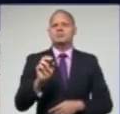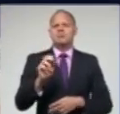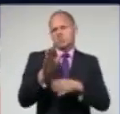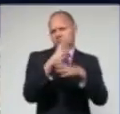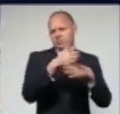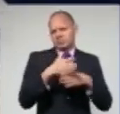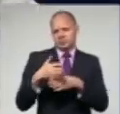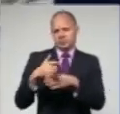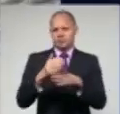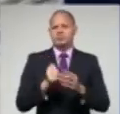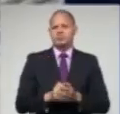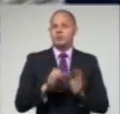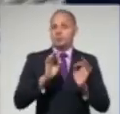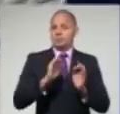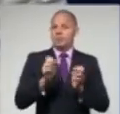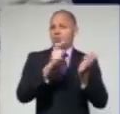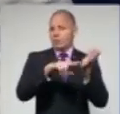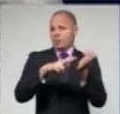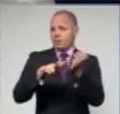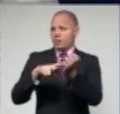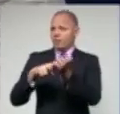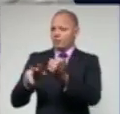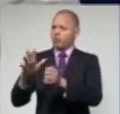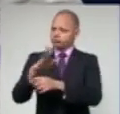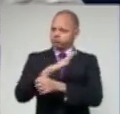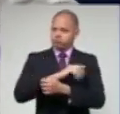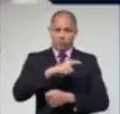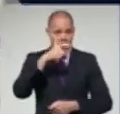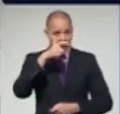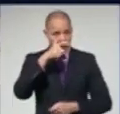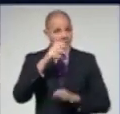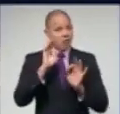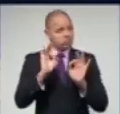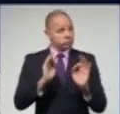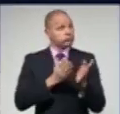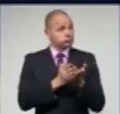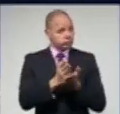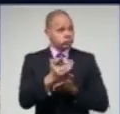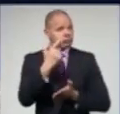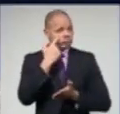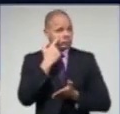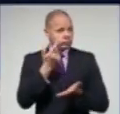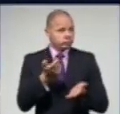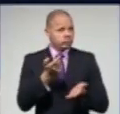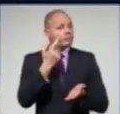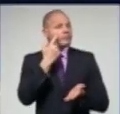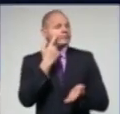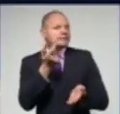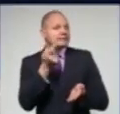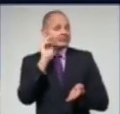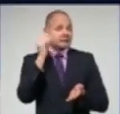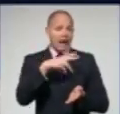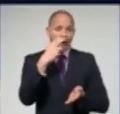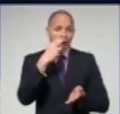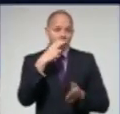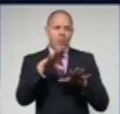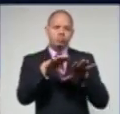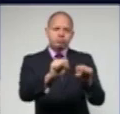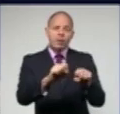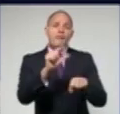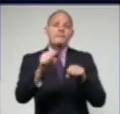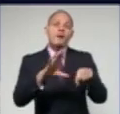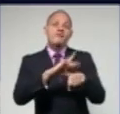are not imported cases. 37, or the 97.4%, are confirmed case